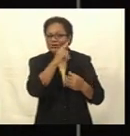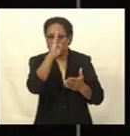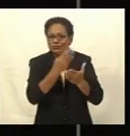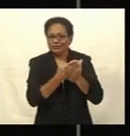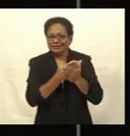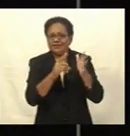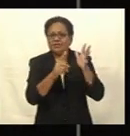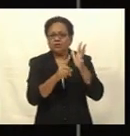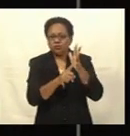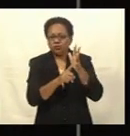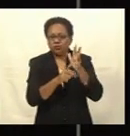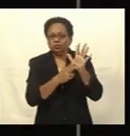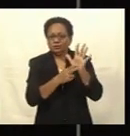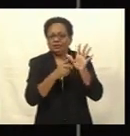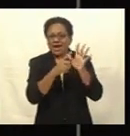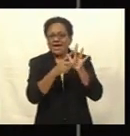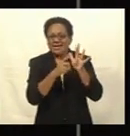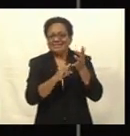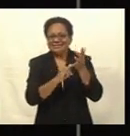Unaisa